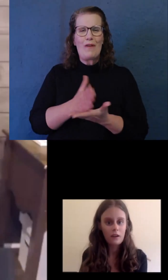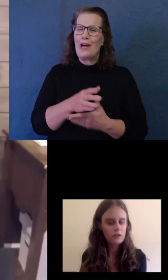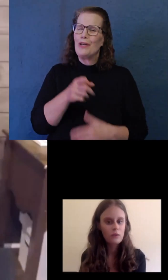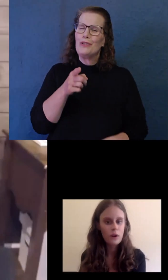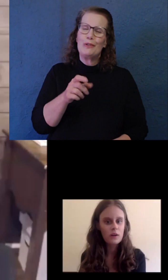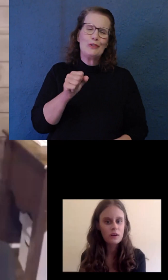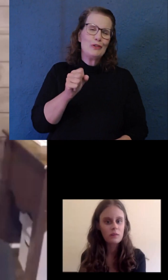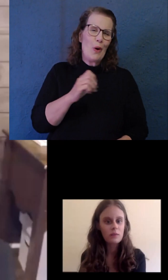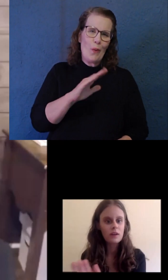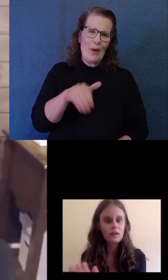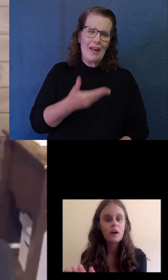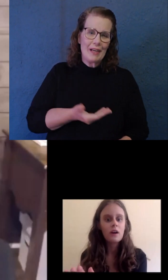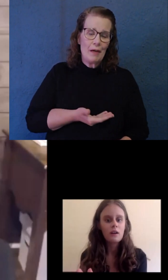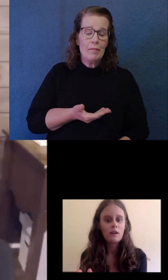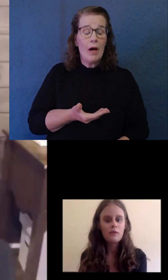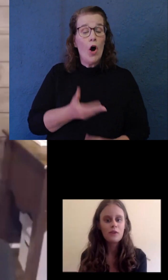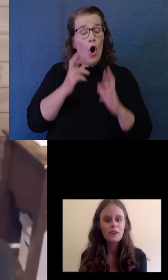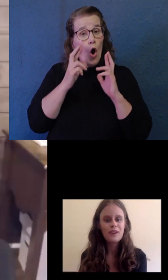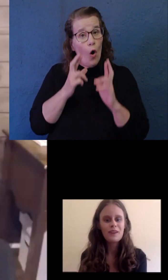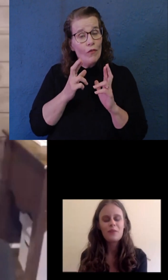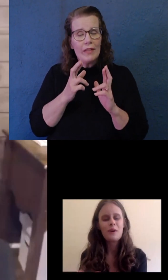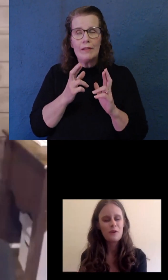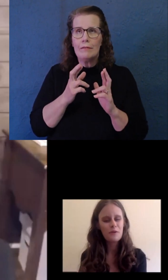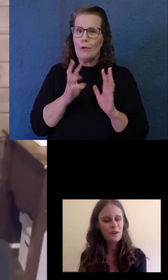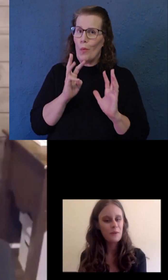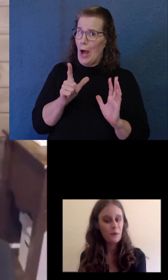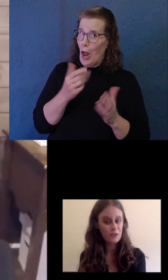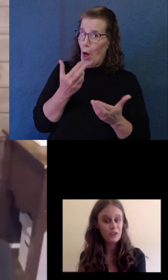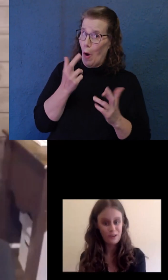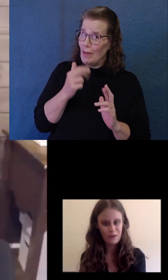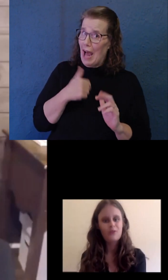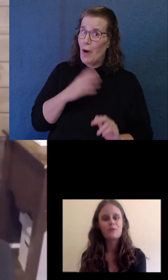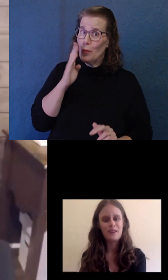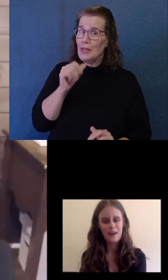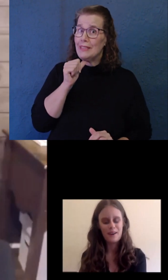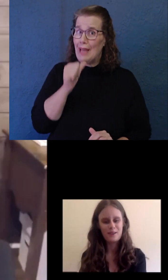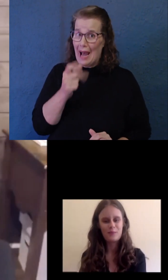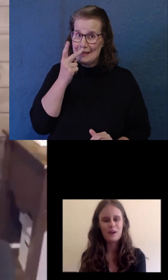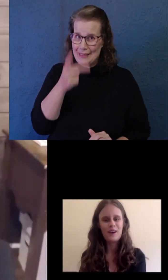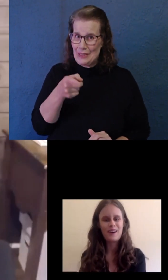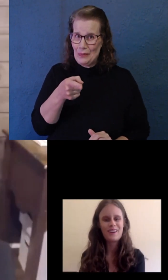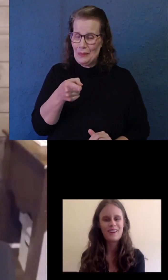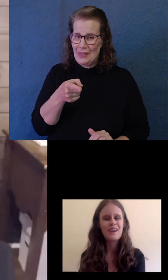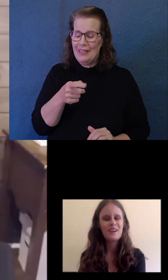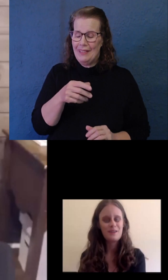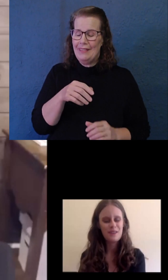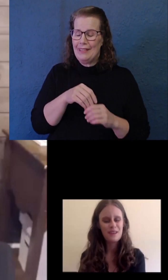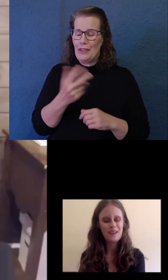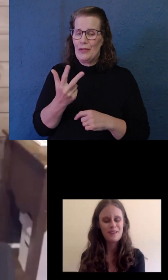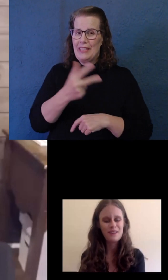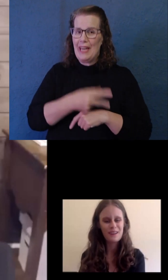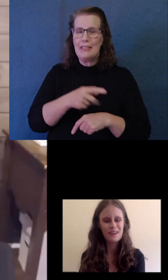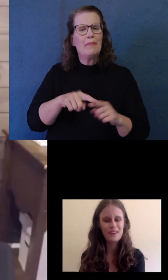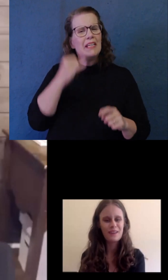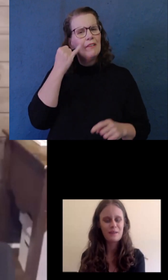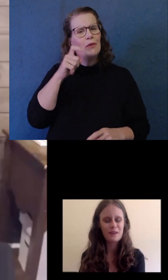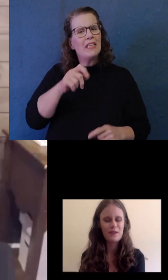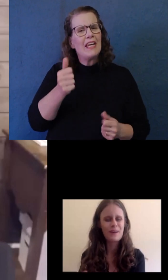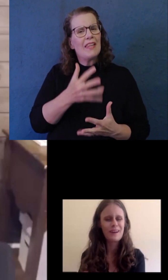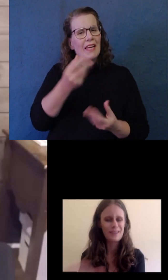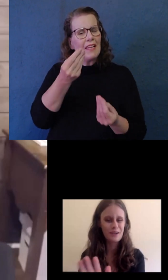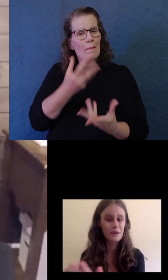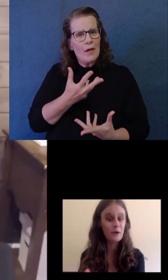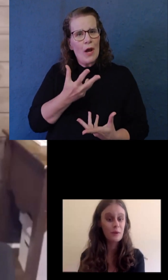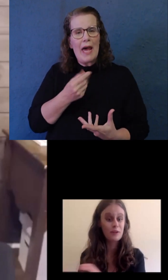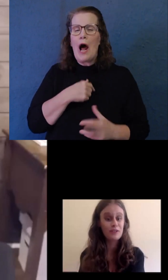All right, you're so welcome. And hopefully I won't see you in 3 days, but if you need anything, let me know.